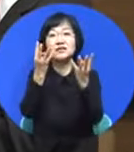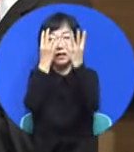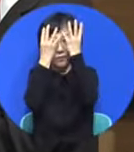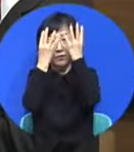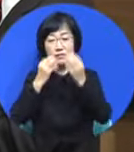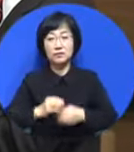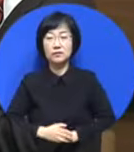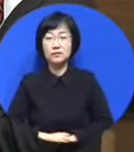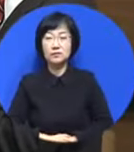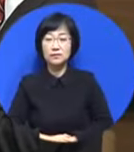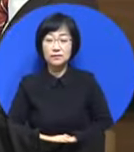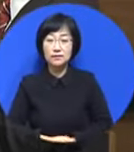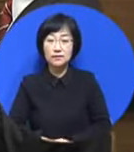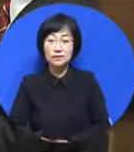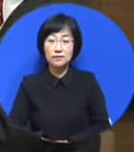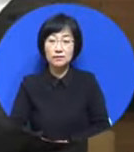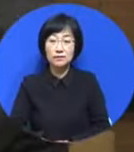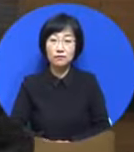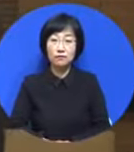people.